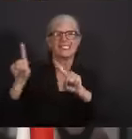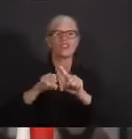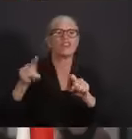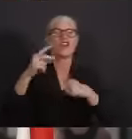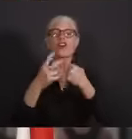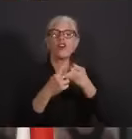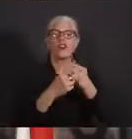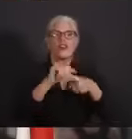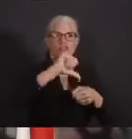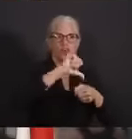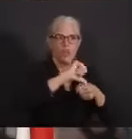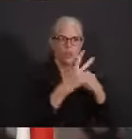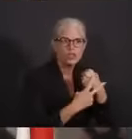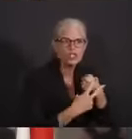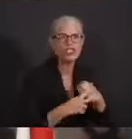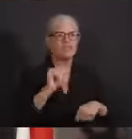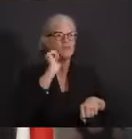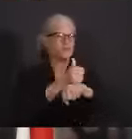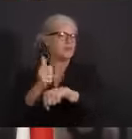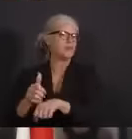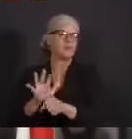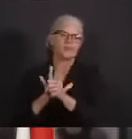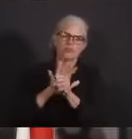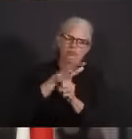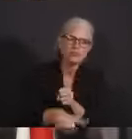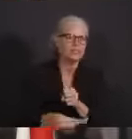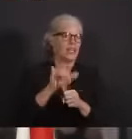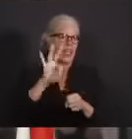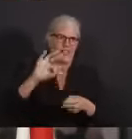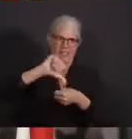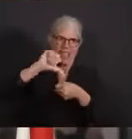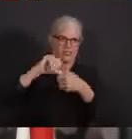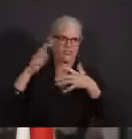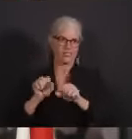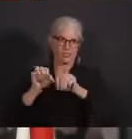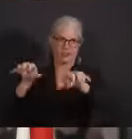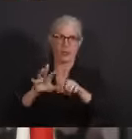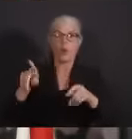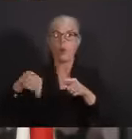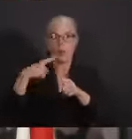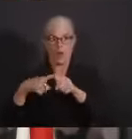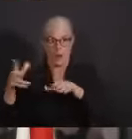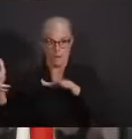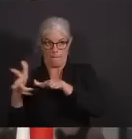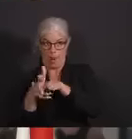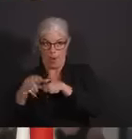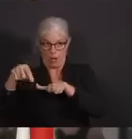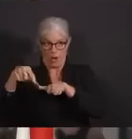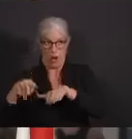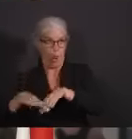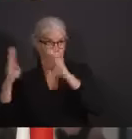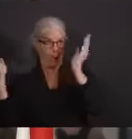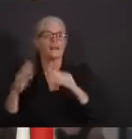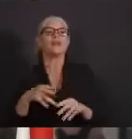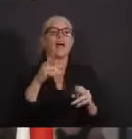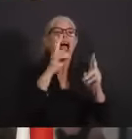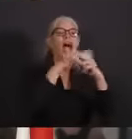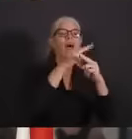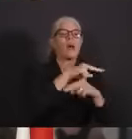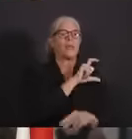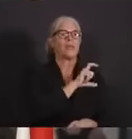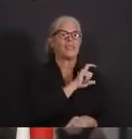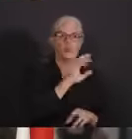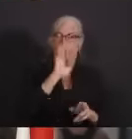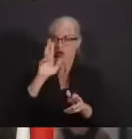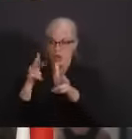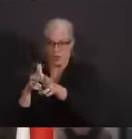staged and ready to go, millions of gallons of gas. When the ports reopen, Florida Highway Patrol will be standing by to escort